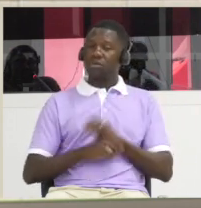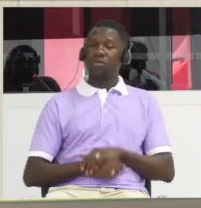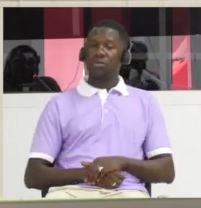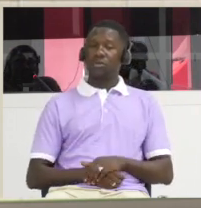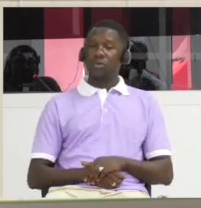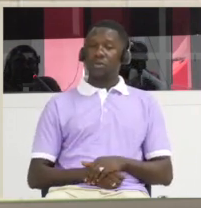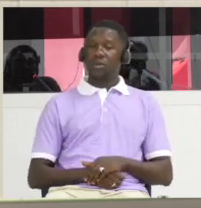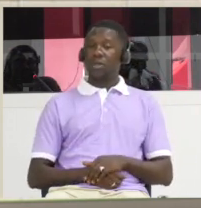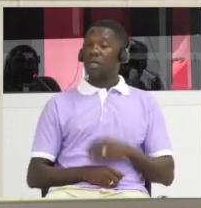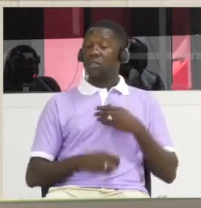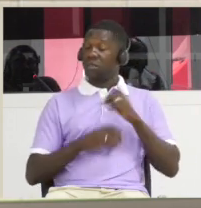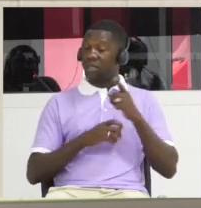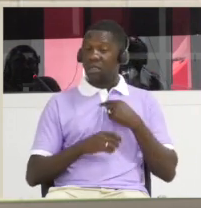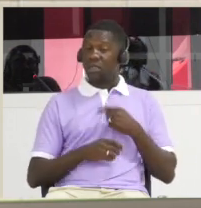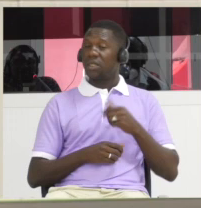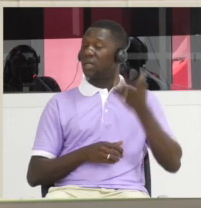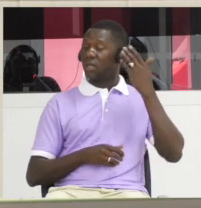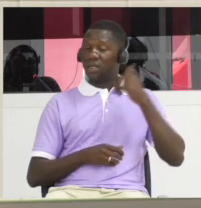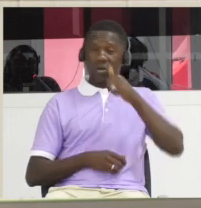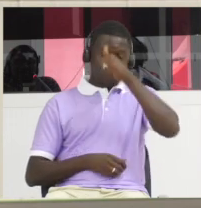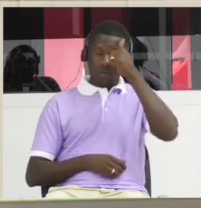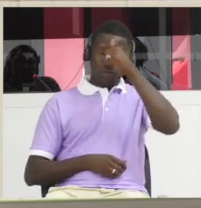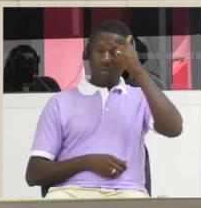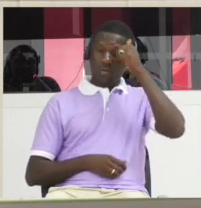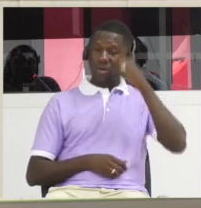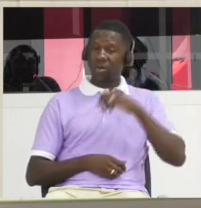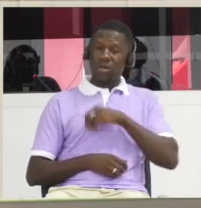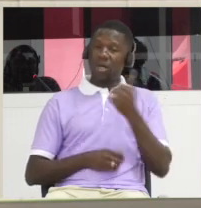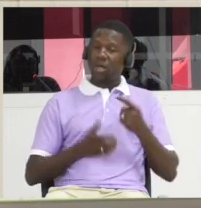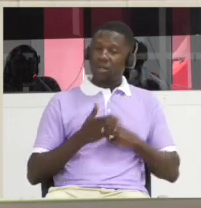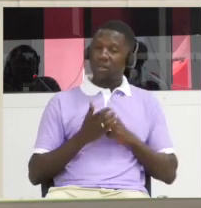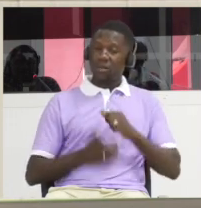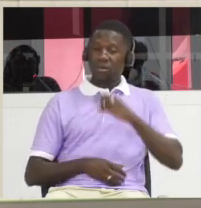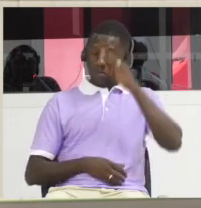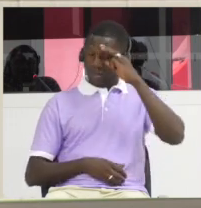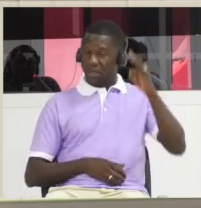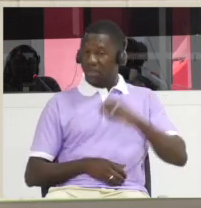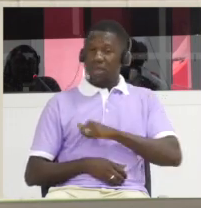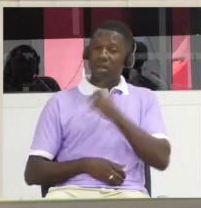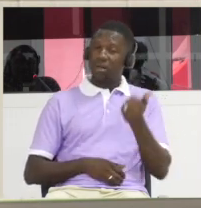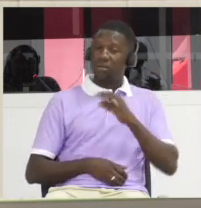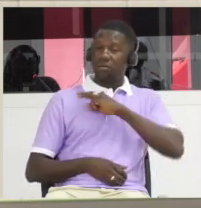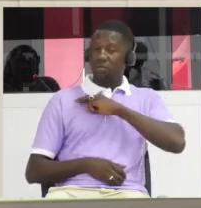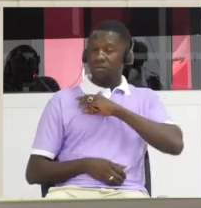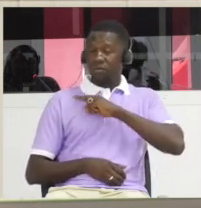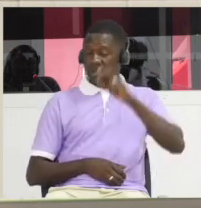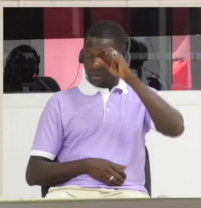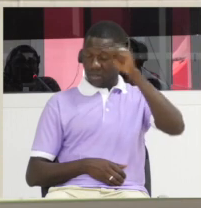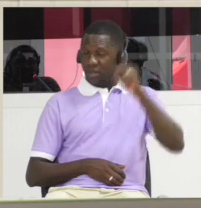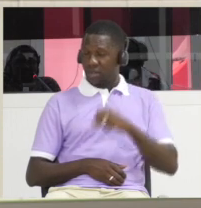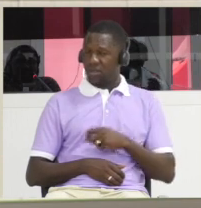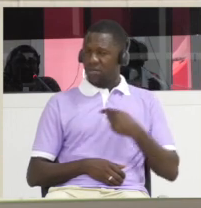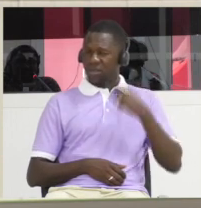he had served as minister and as vice president. I mean, I think he's too intelligent, he's too smart for